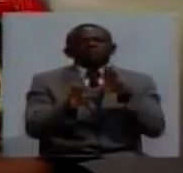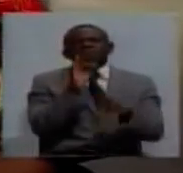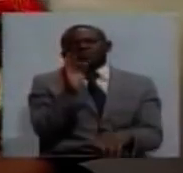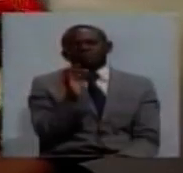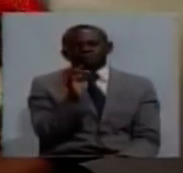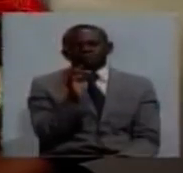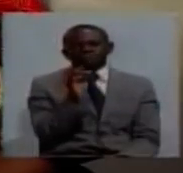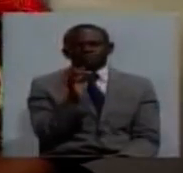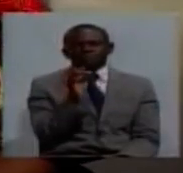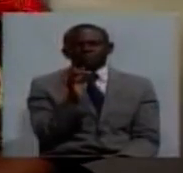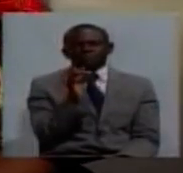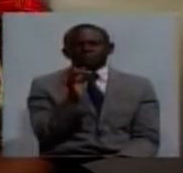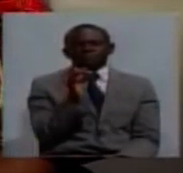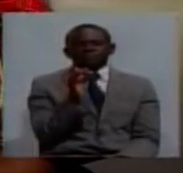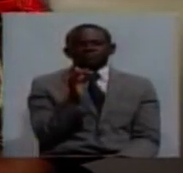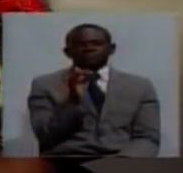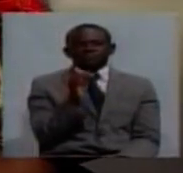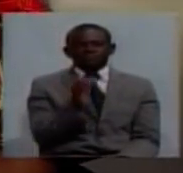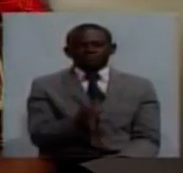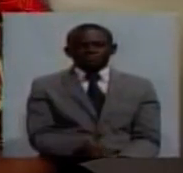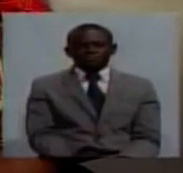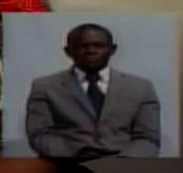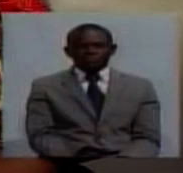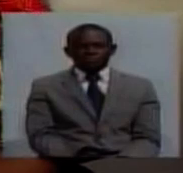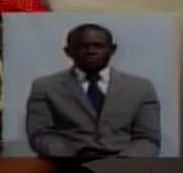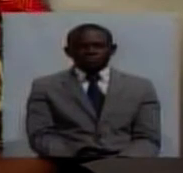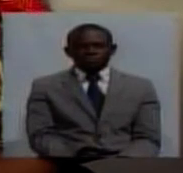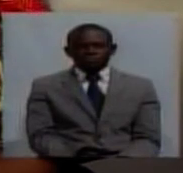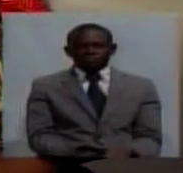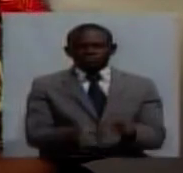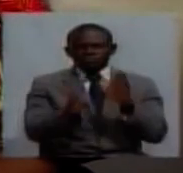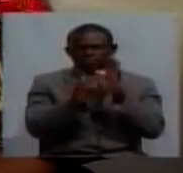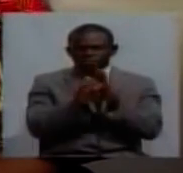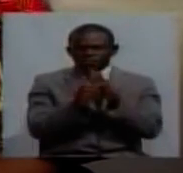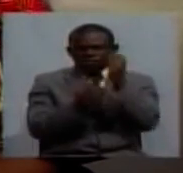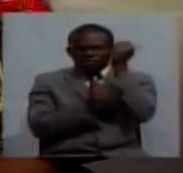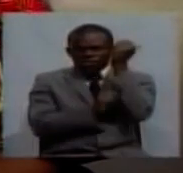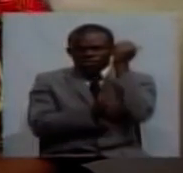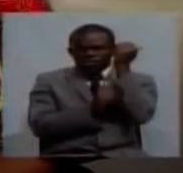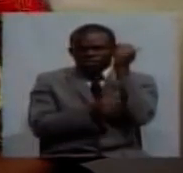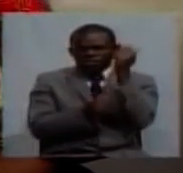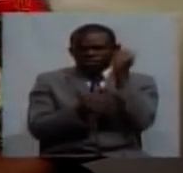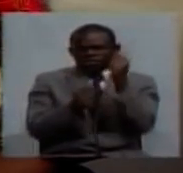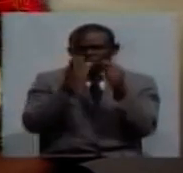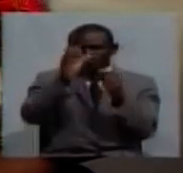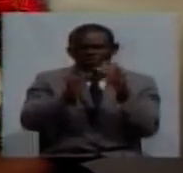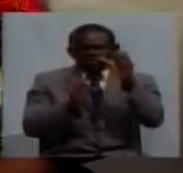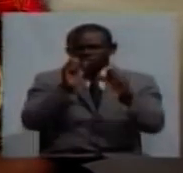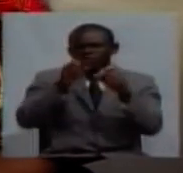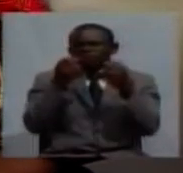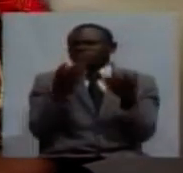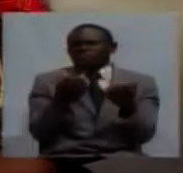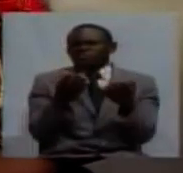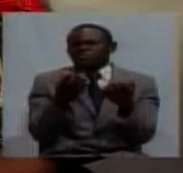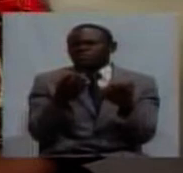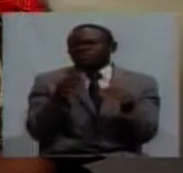we quickly knew how many metric tons of maize we produced. It didn't take us 8 months. So we're making progress. And I think for